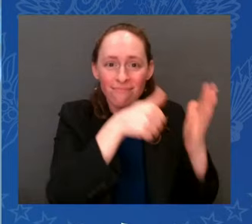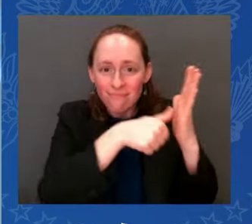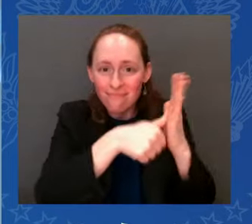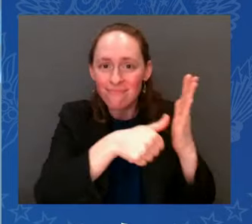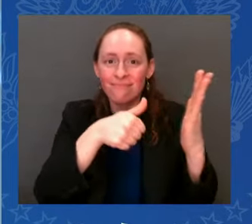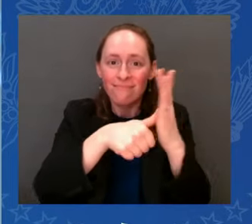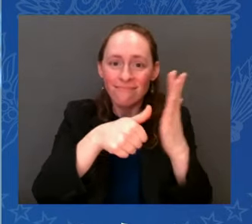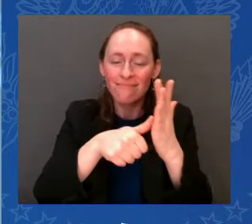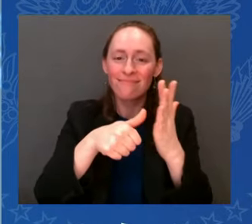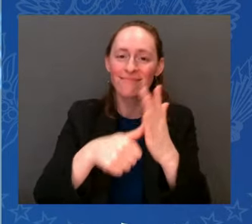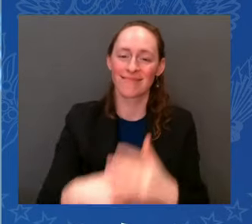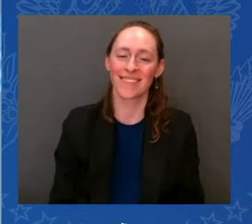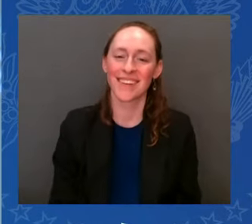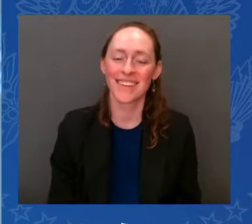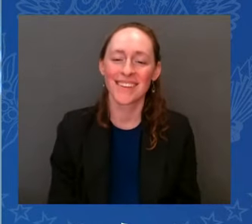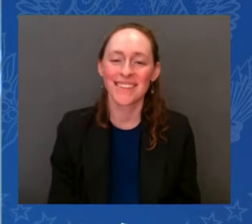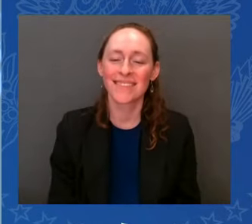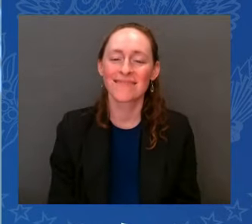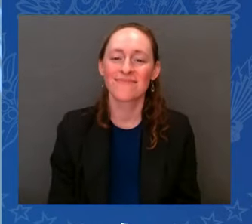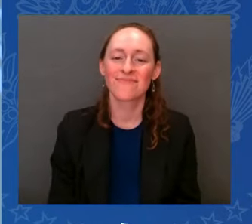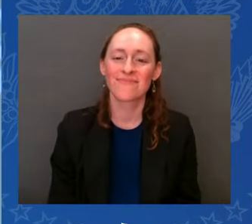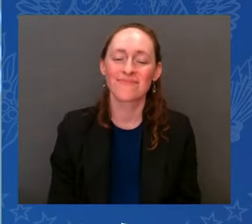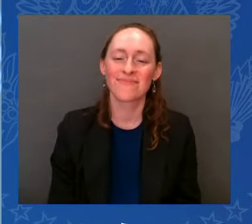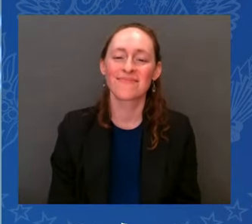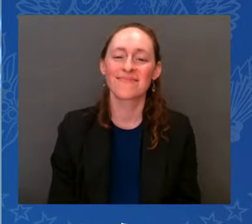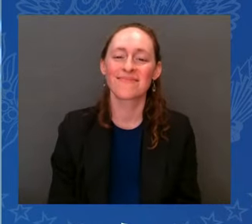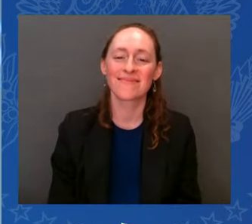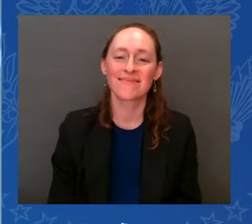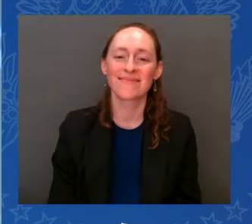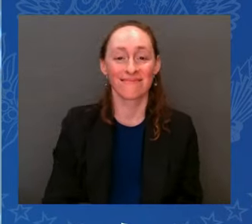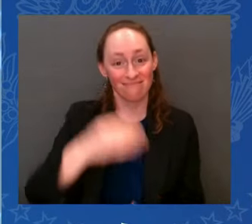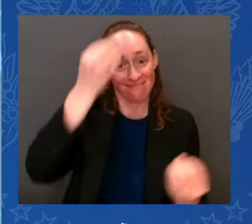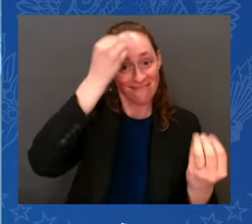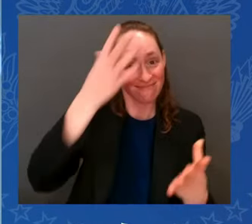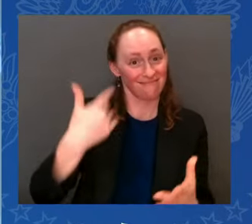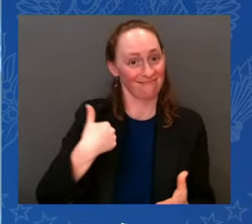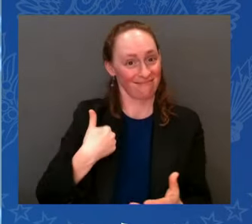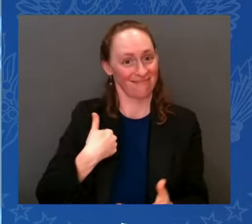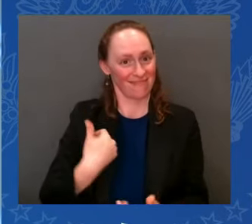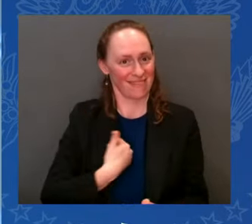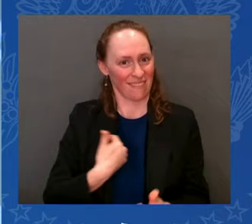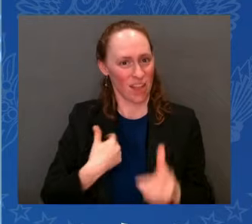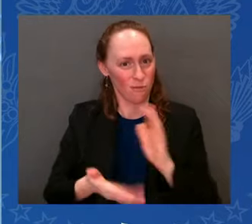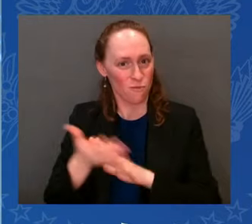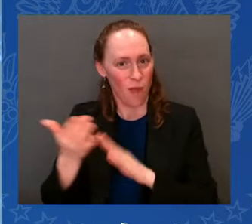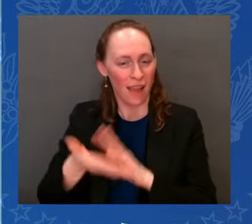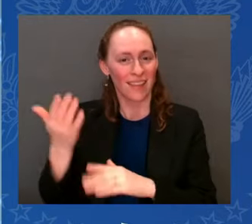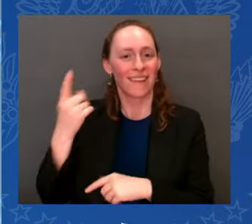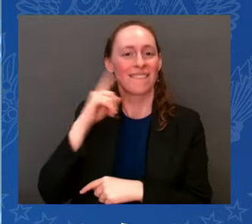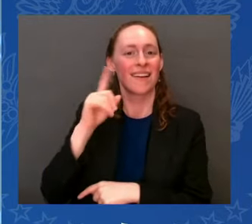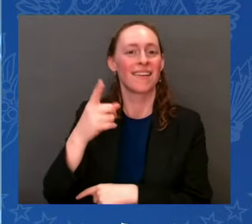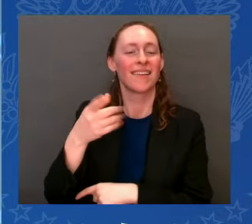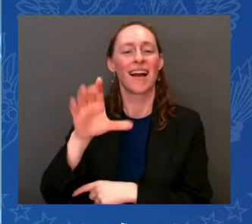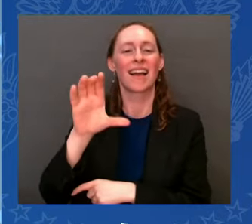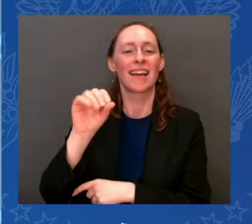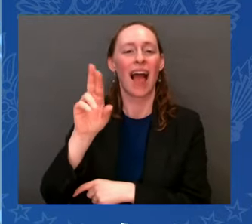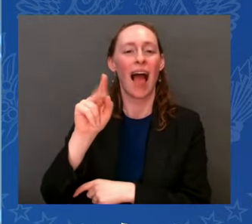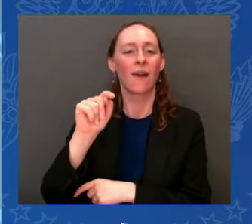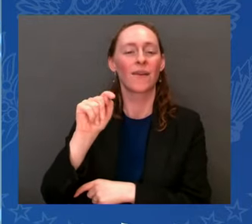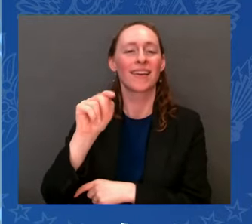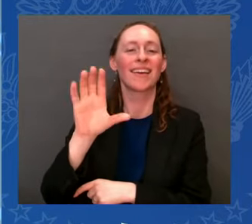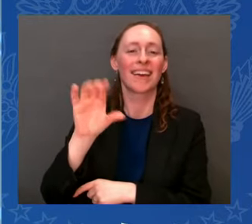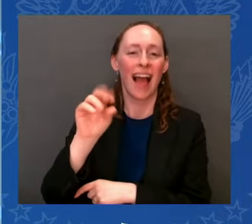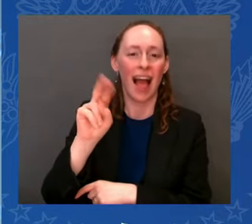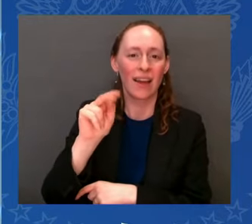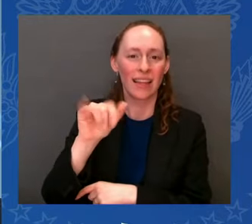you wonder what the county commissioner does, aren't you? Well, yeah. So, I sincerely mean it. And so I